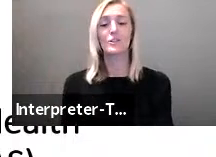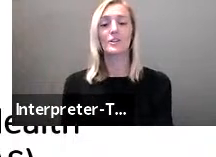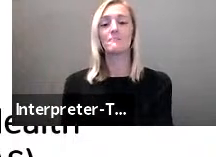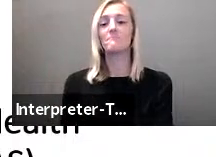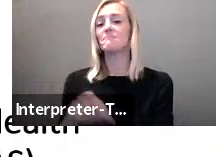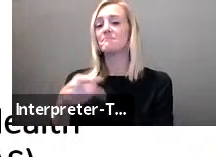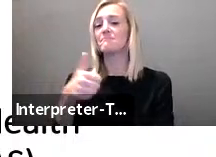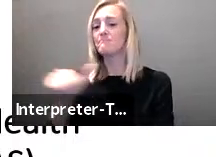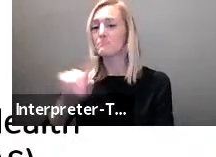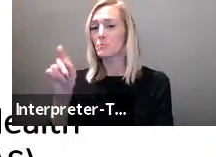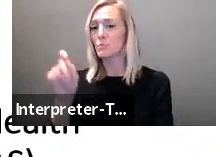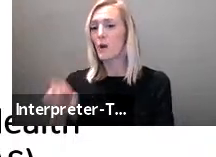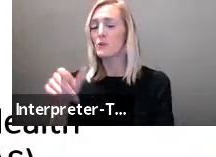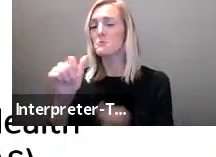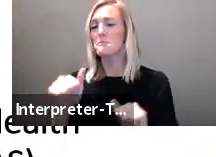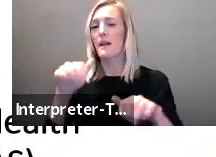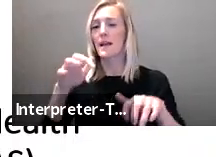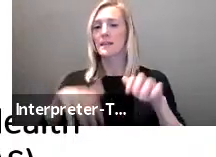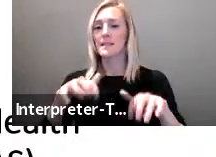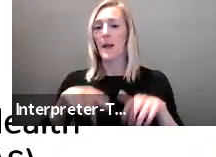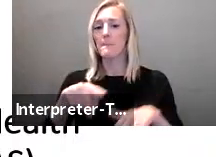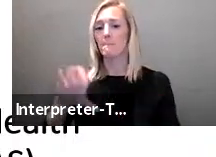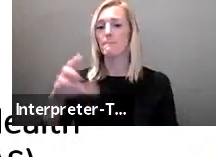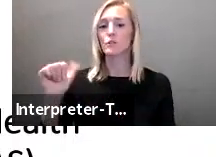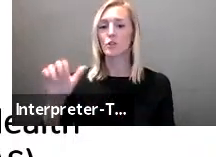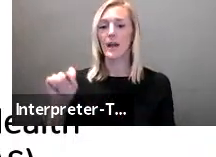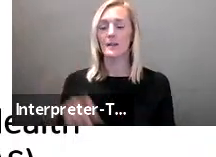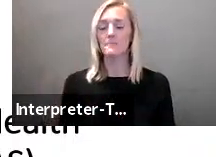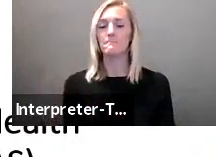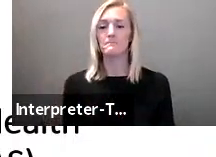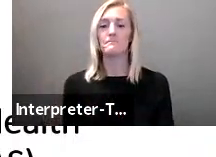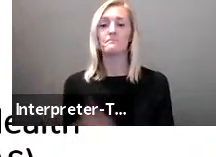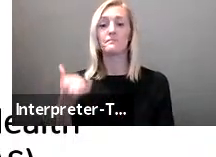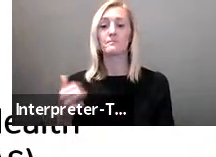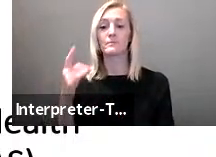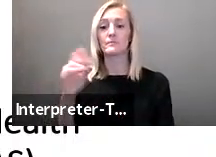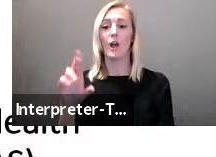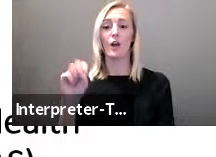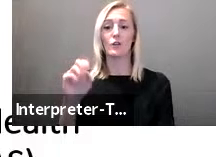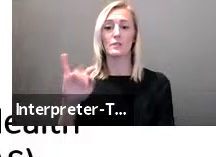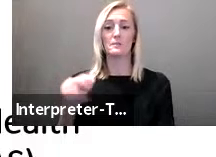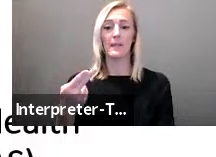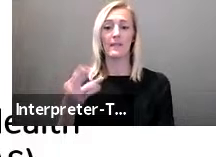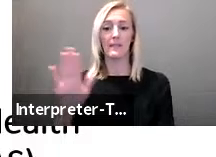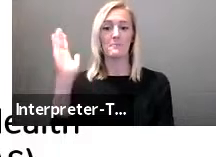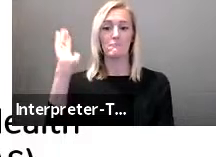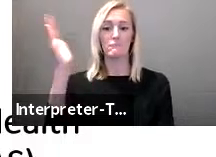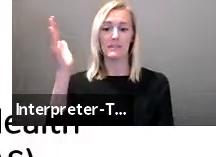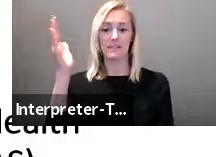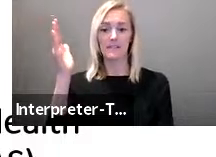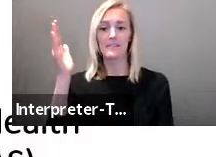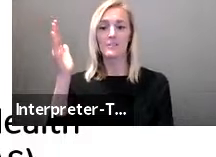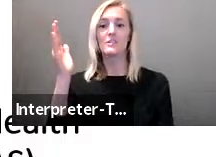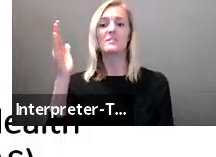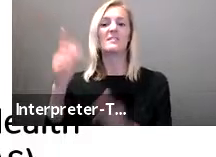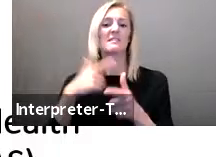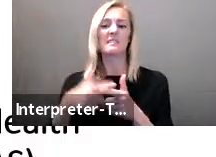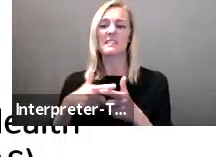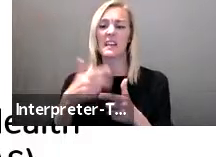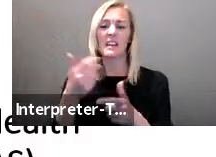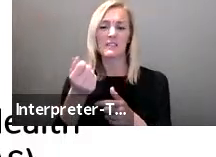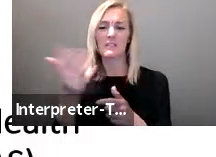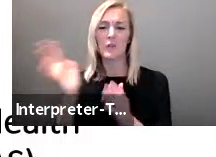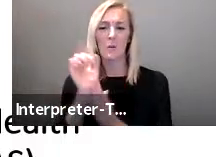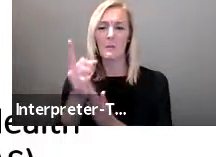for any questions, we're going to have Dr. Smith start her presentation, and we'll have maybe just a few minutes for Q&A for both of